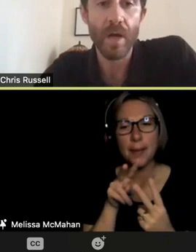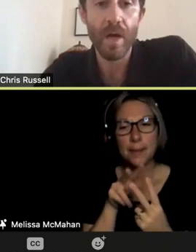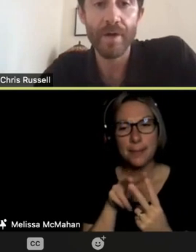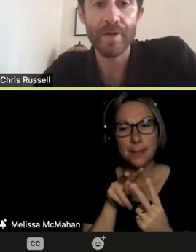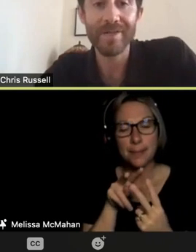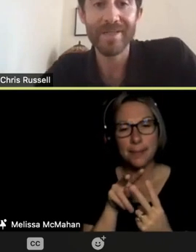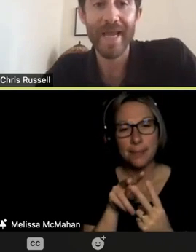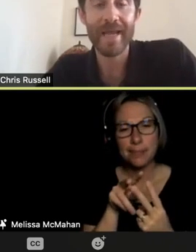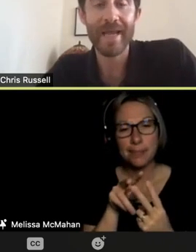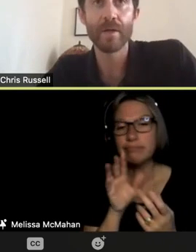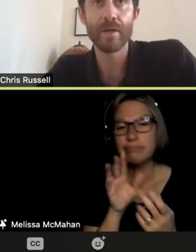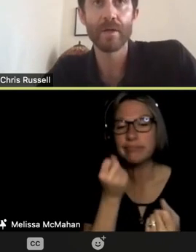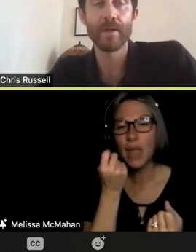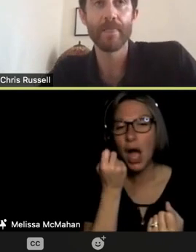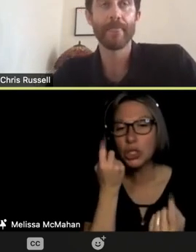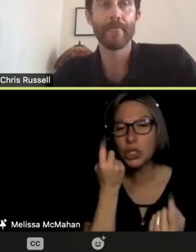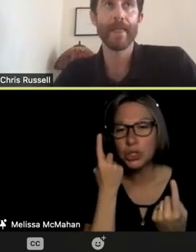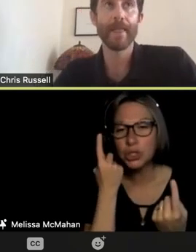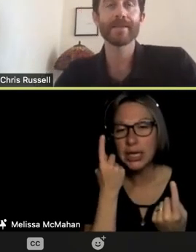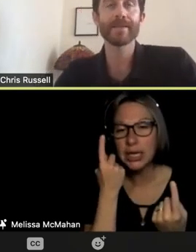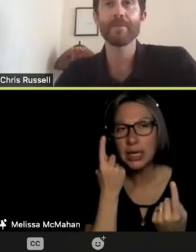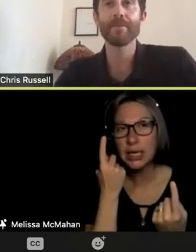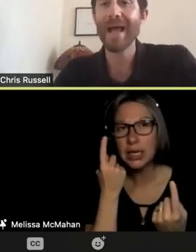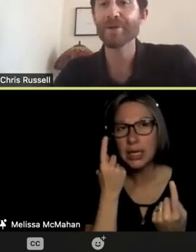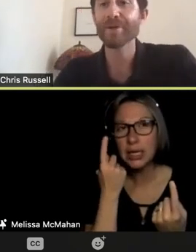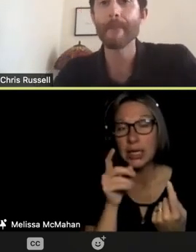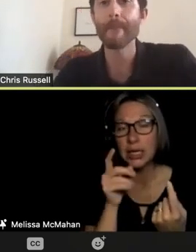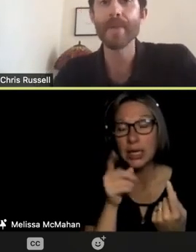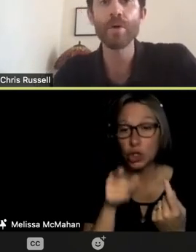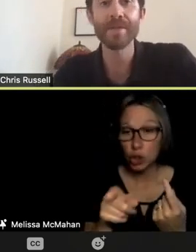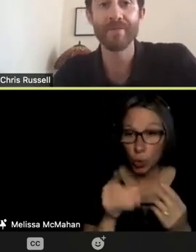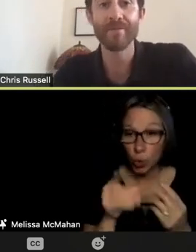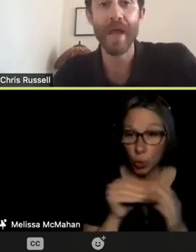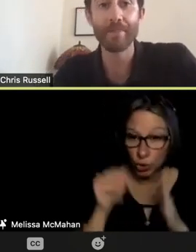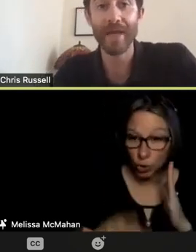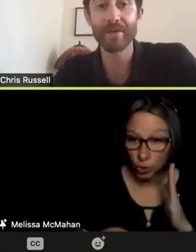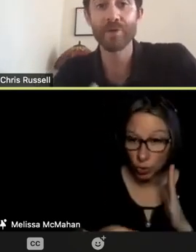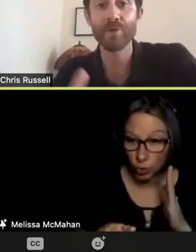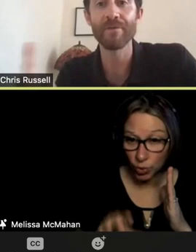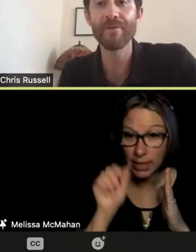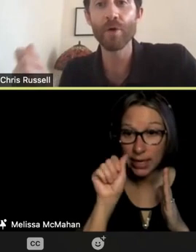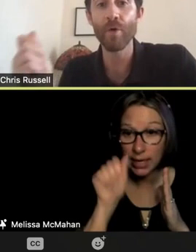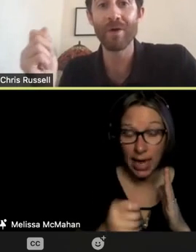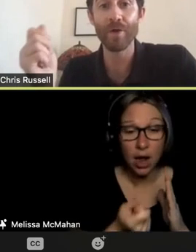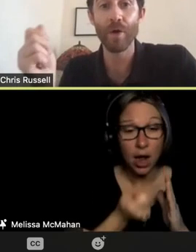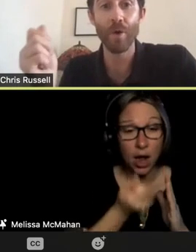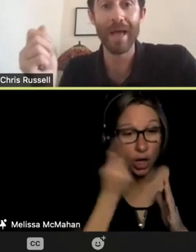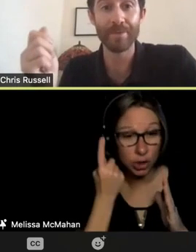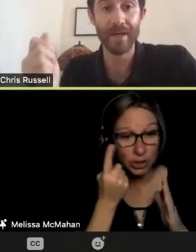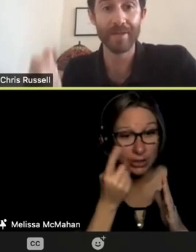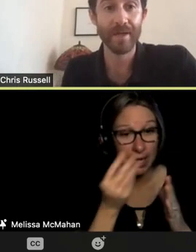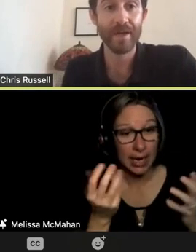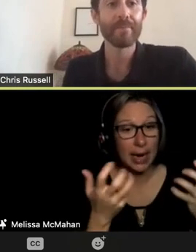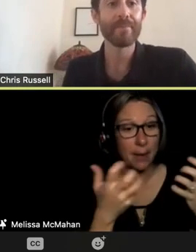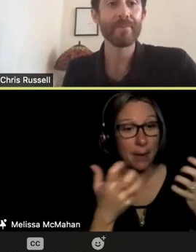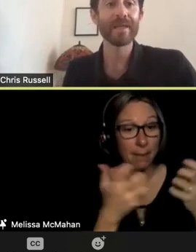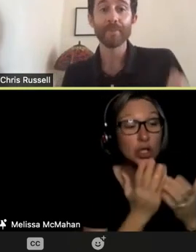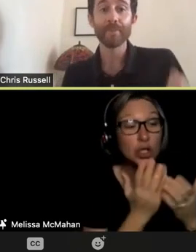student understand and is able to match the components of an object to a photo of the whole